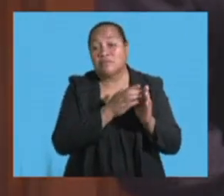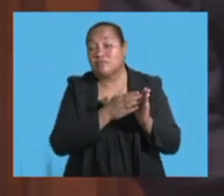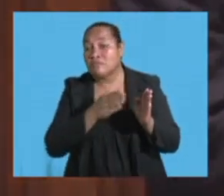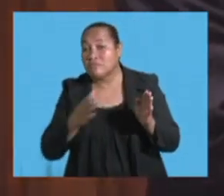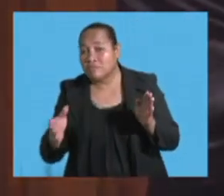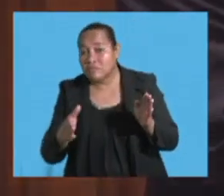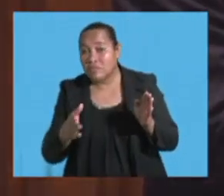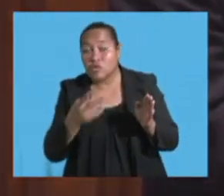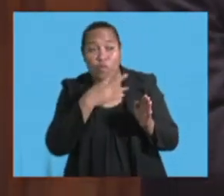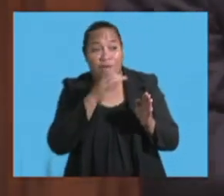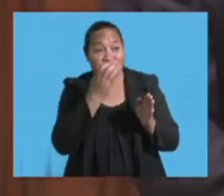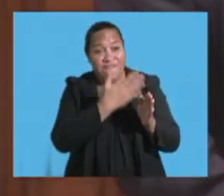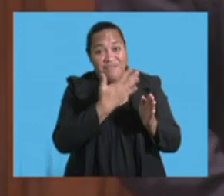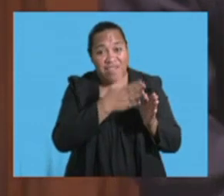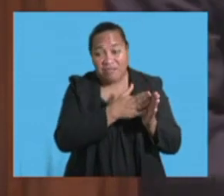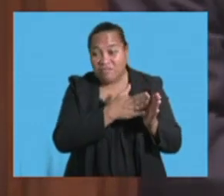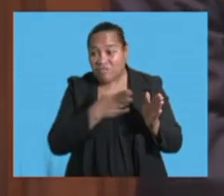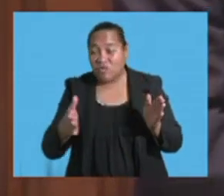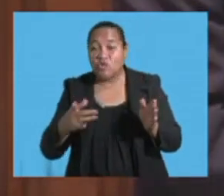2018.